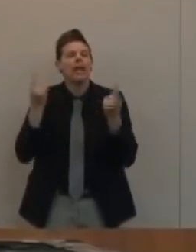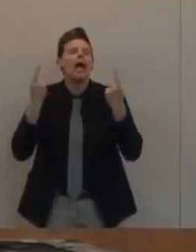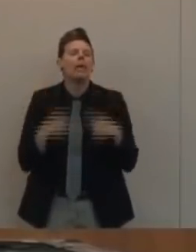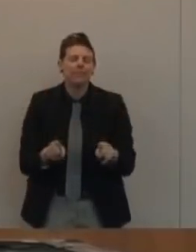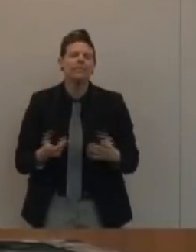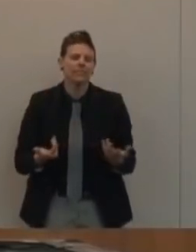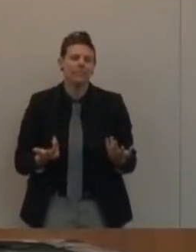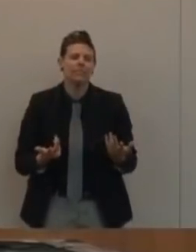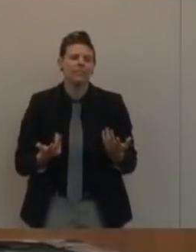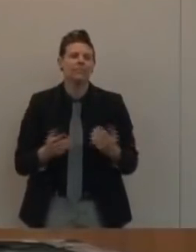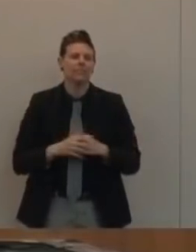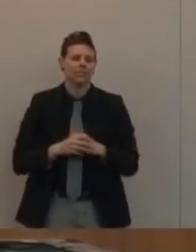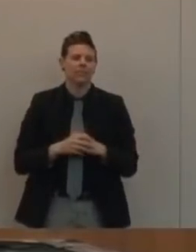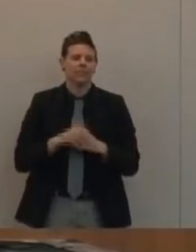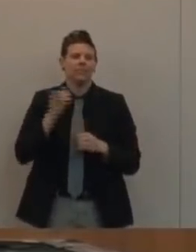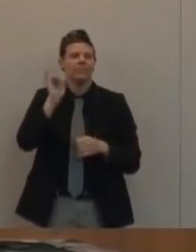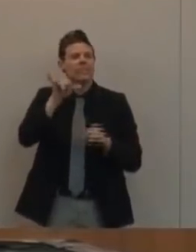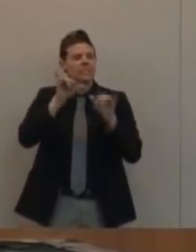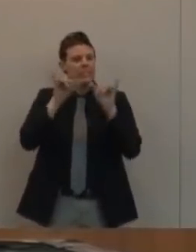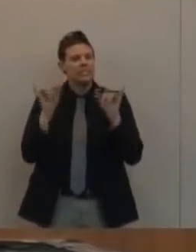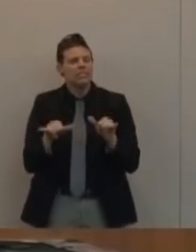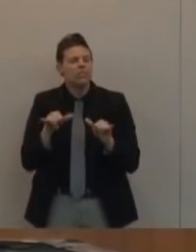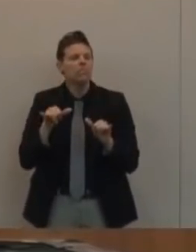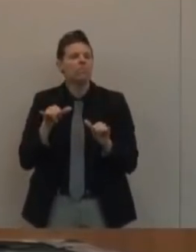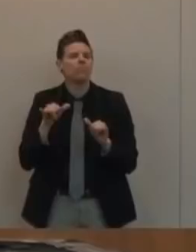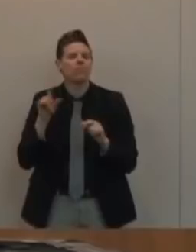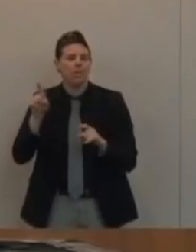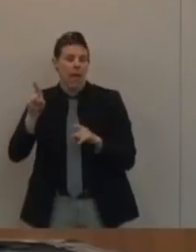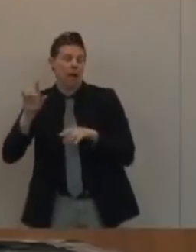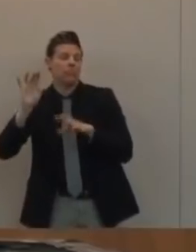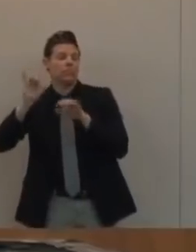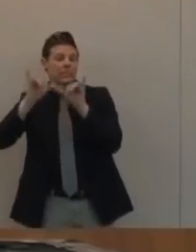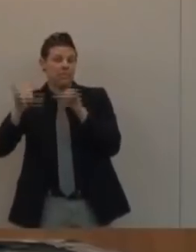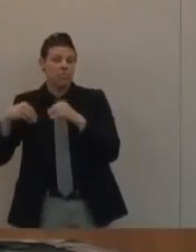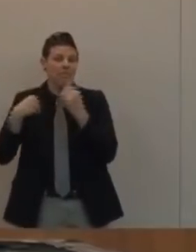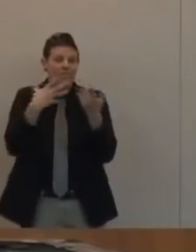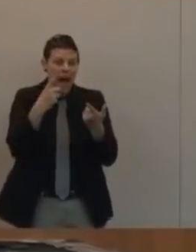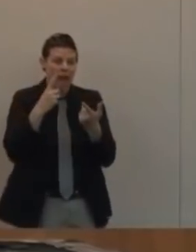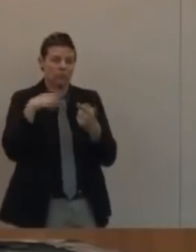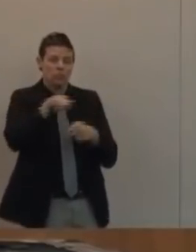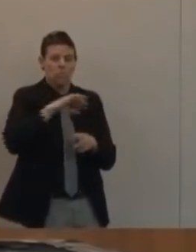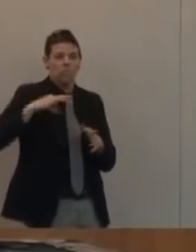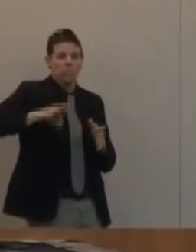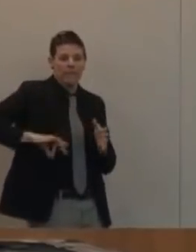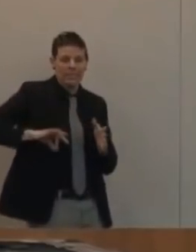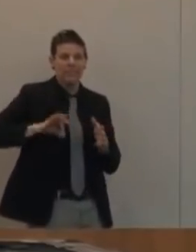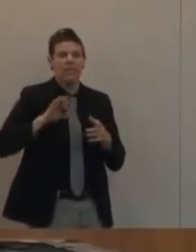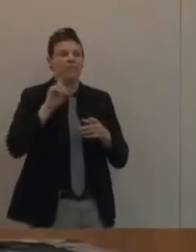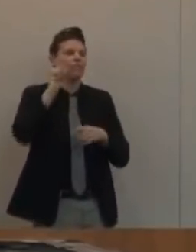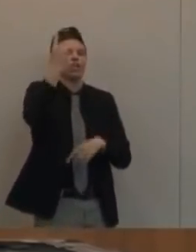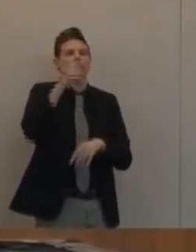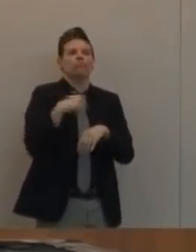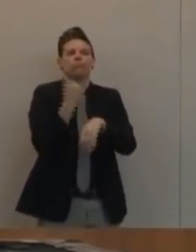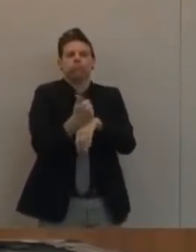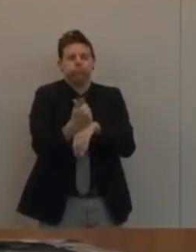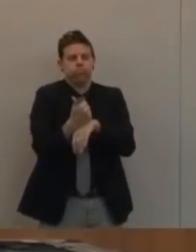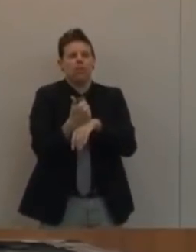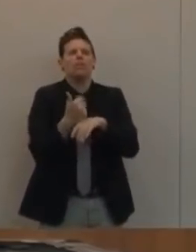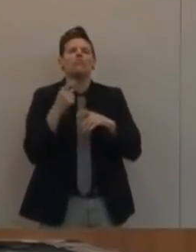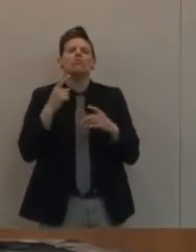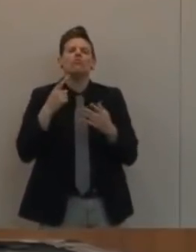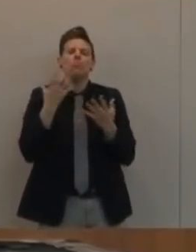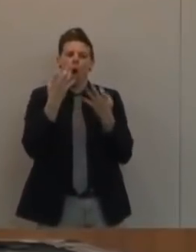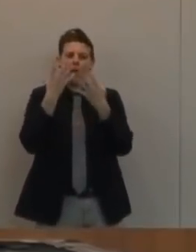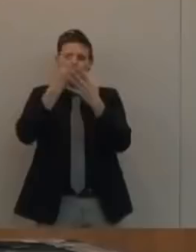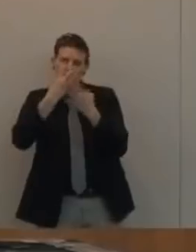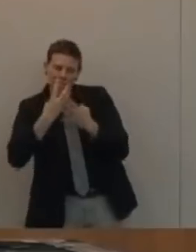designed, again, not to provide a benefit, but to screen you out of a system. And that's not how any of these systems should work. I want